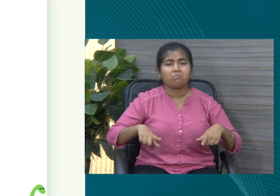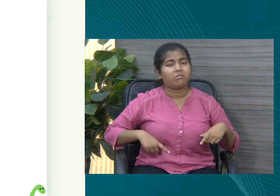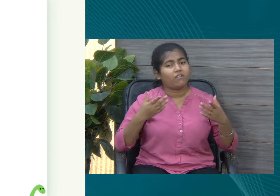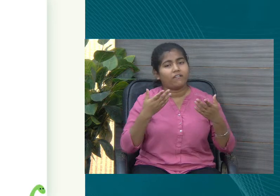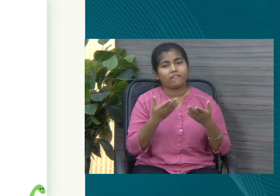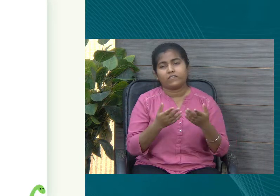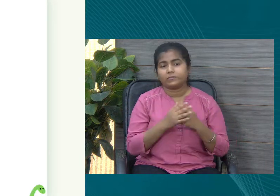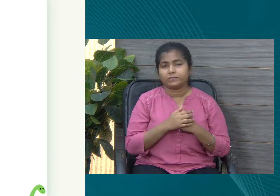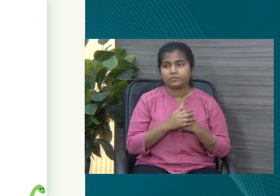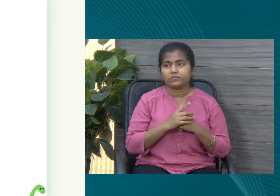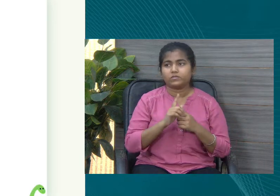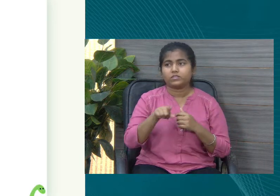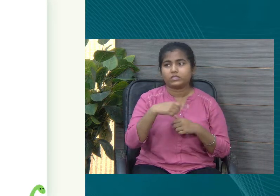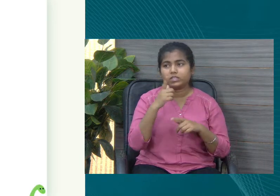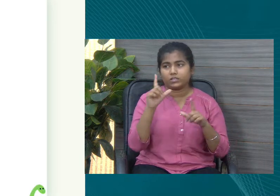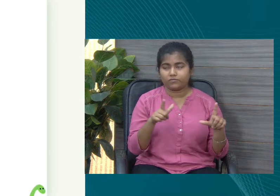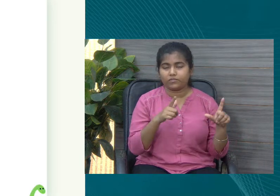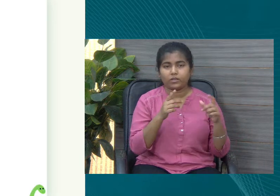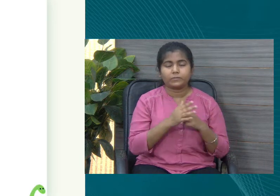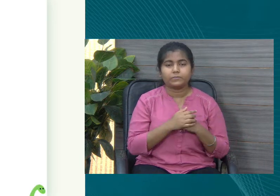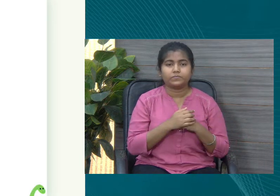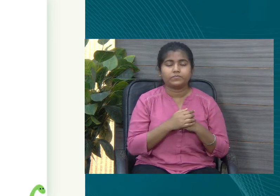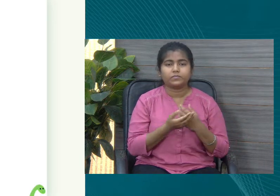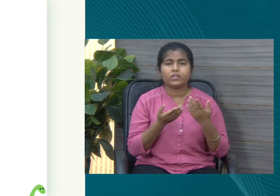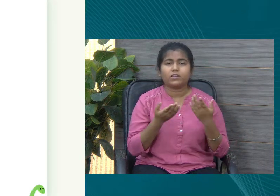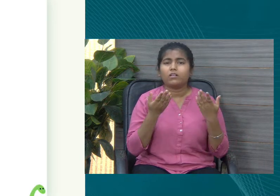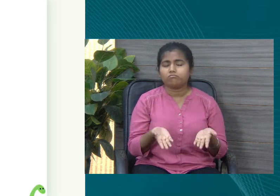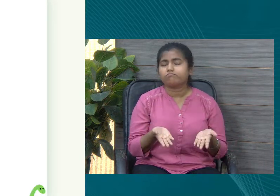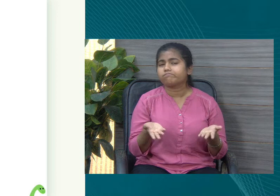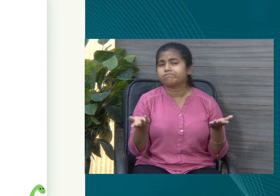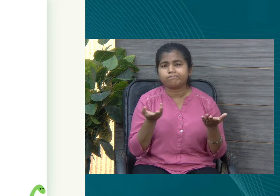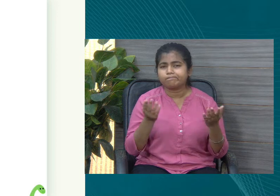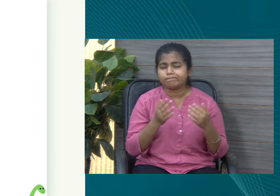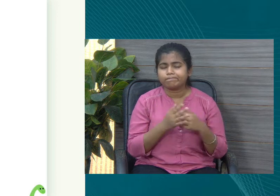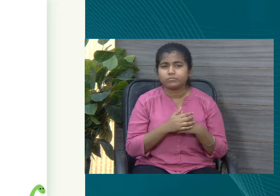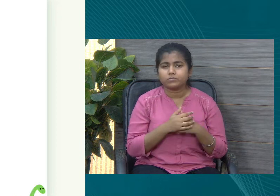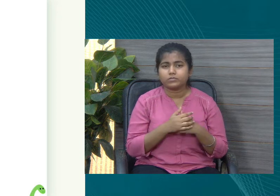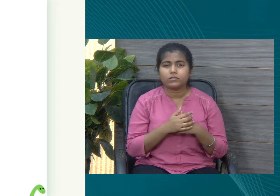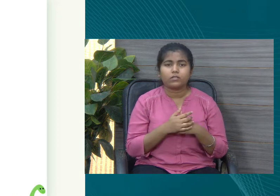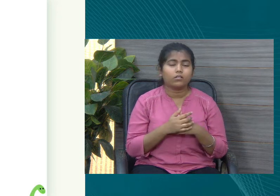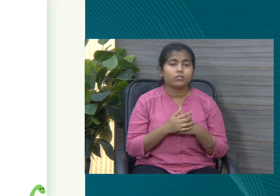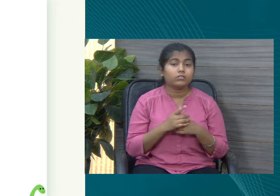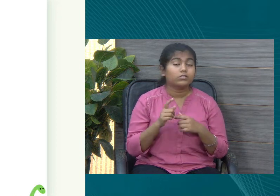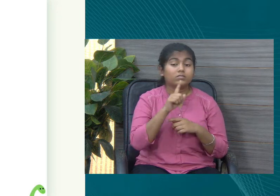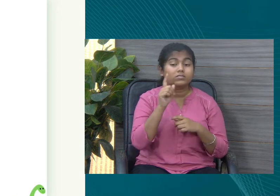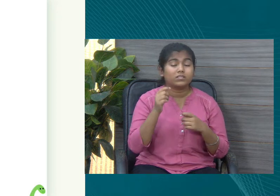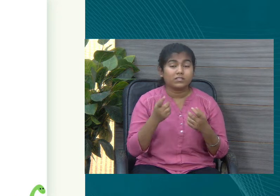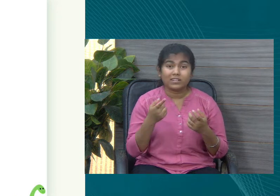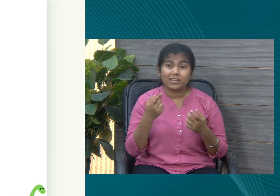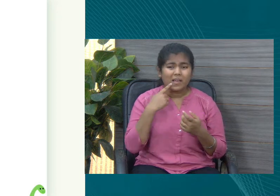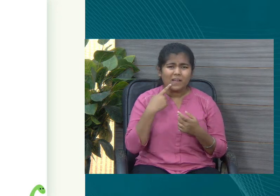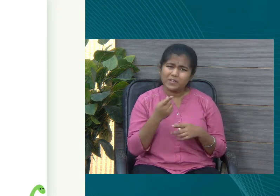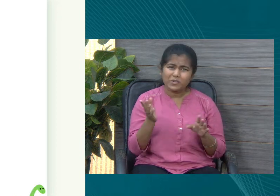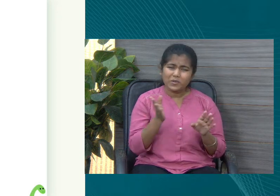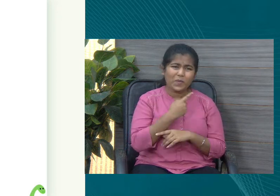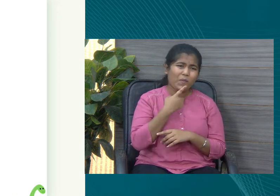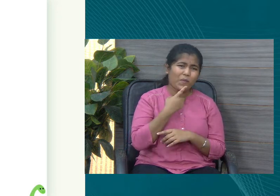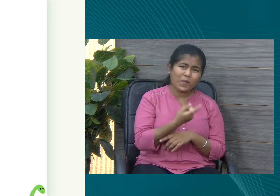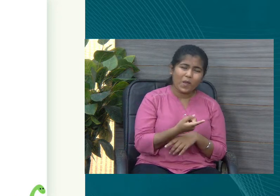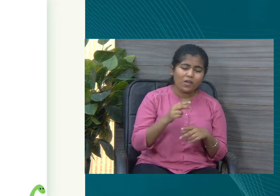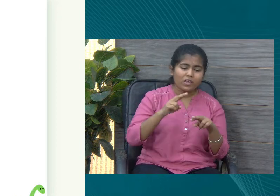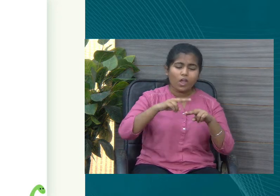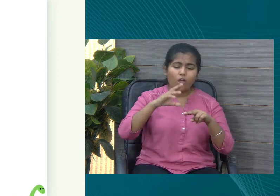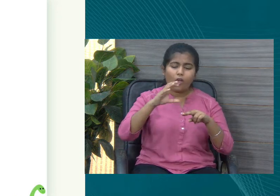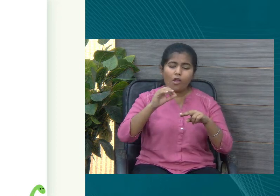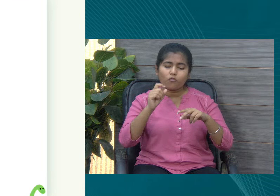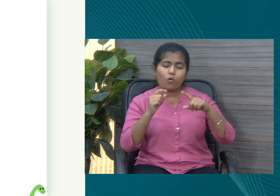So moving on to the next. Now over here we have talked that he discovered a footprint. Now what is a